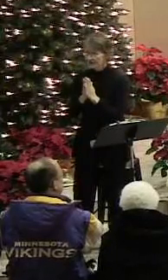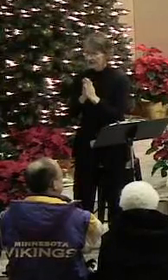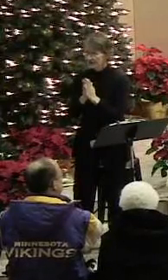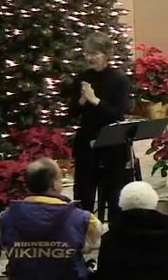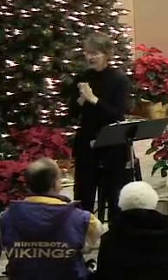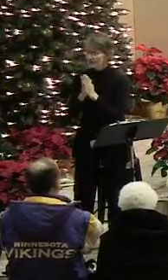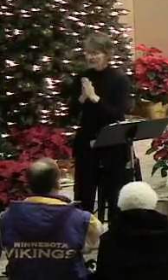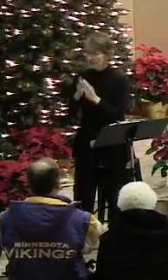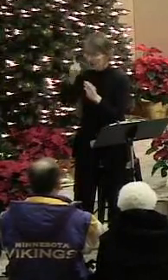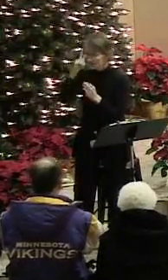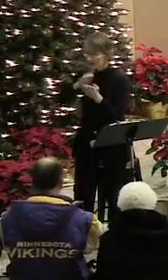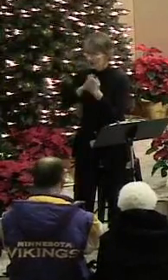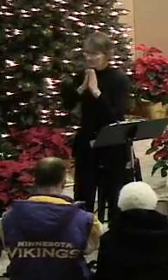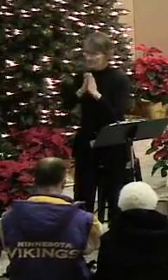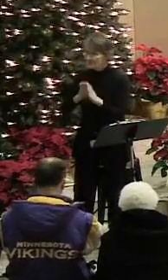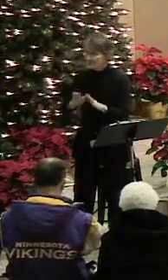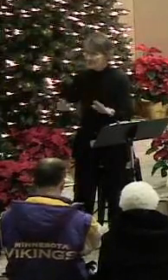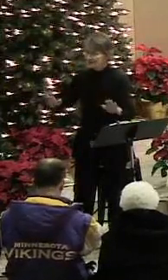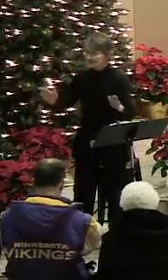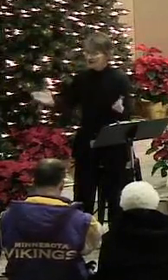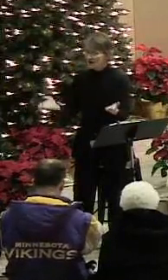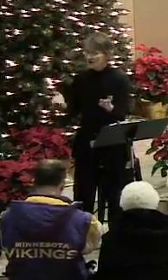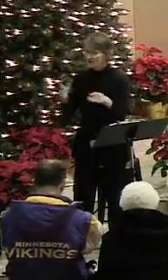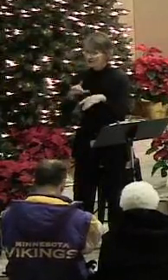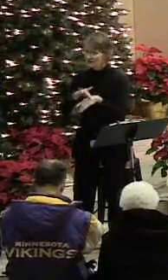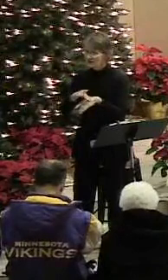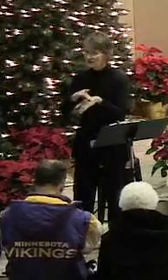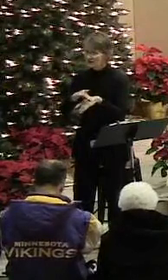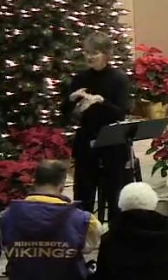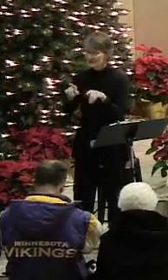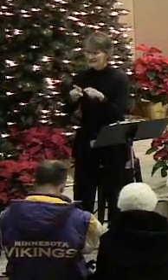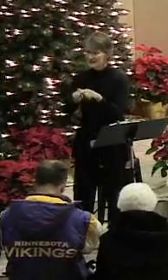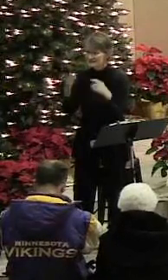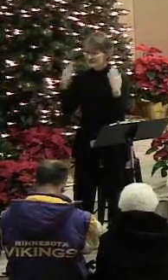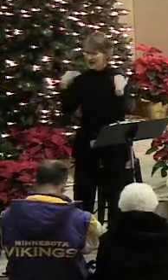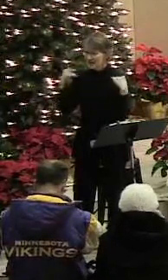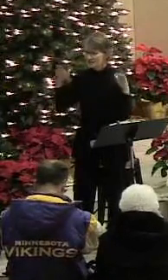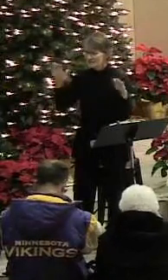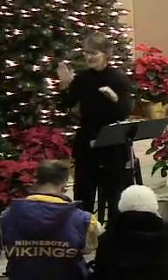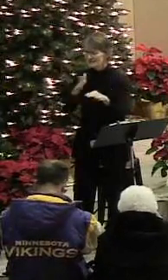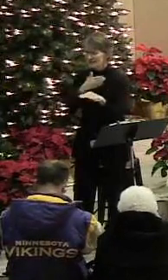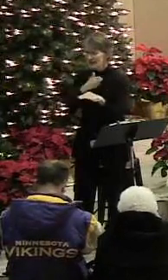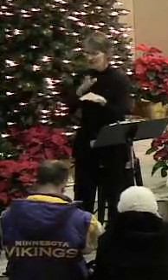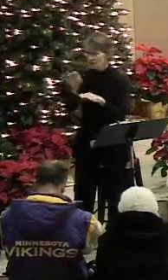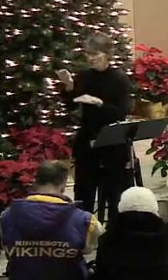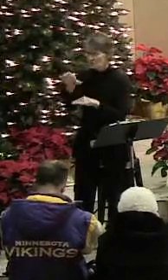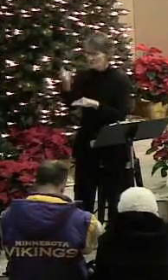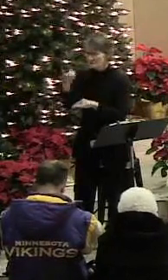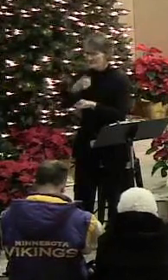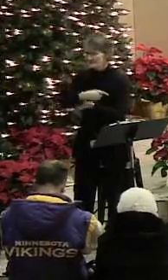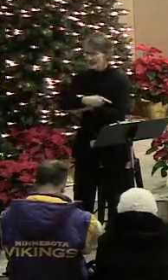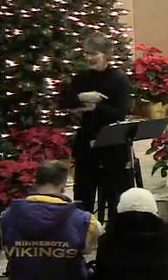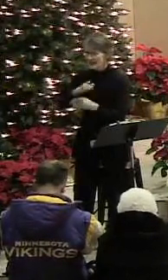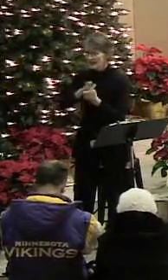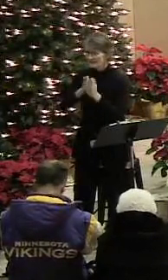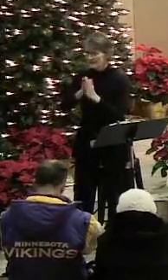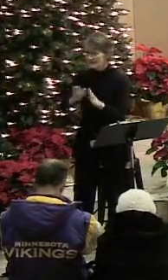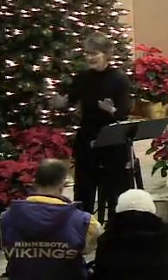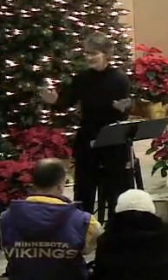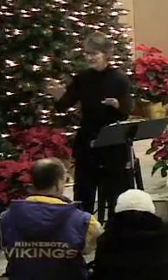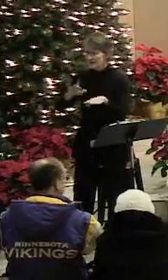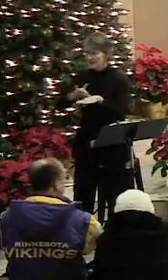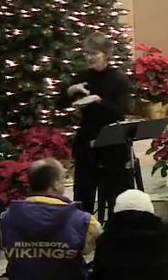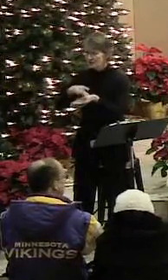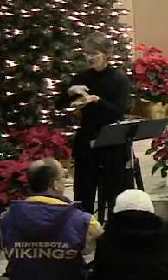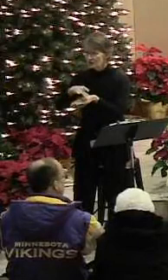prayers. For peace on earth, as the angels sang on Christmas Day, and that regions of the world